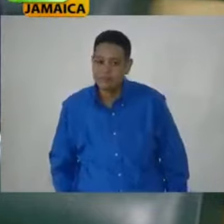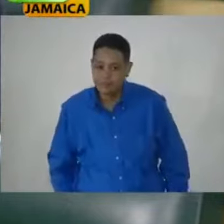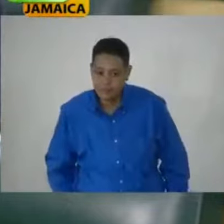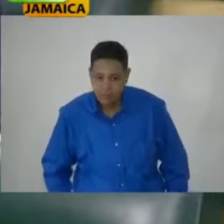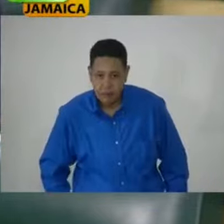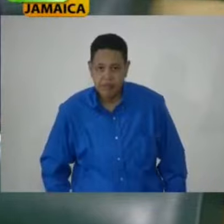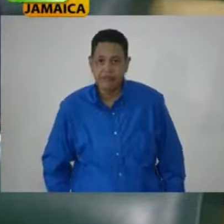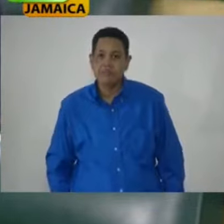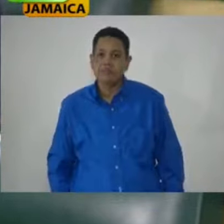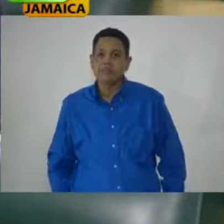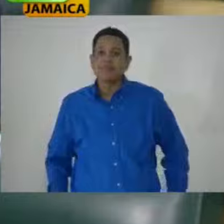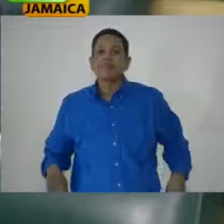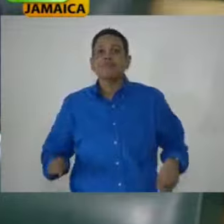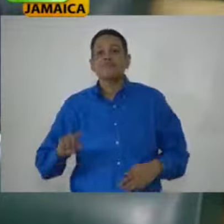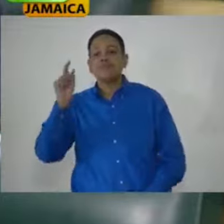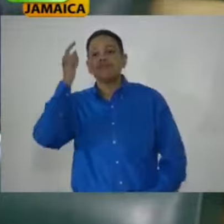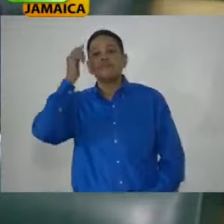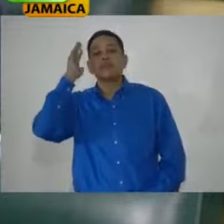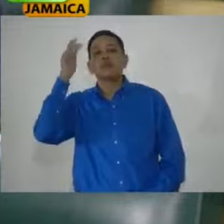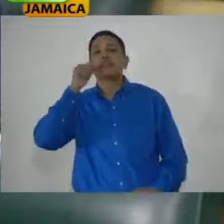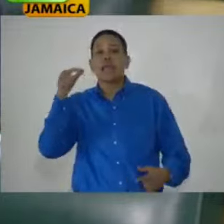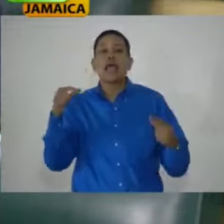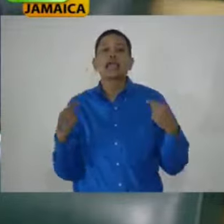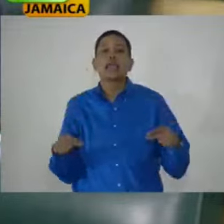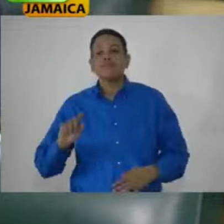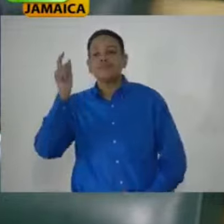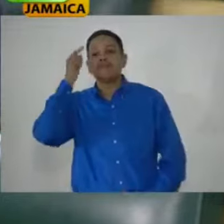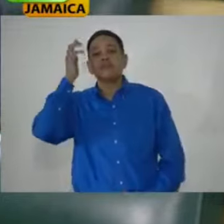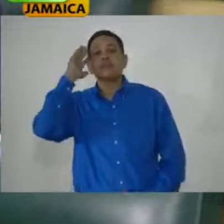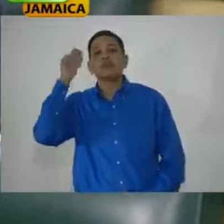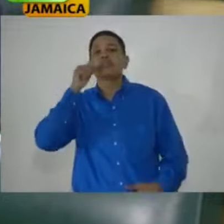Madam Speaker, this government will not gamble with the future of our